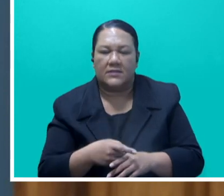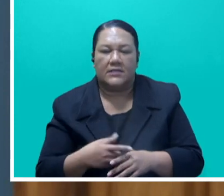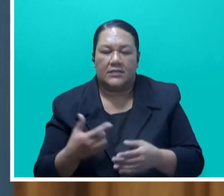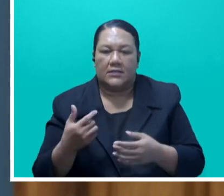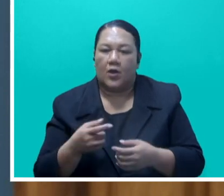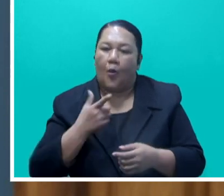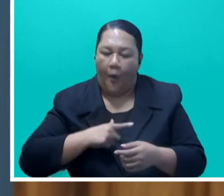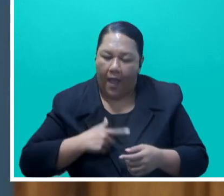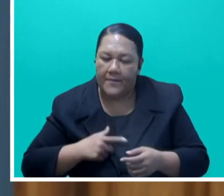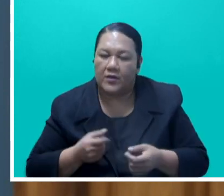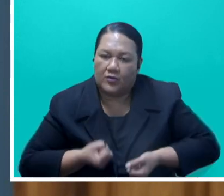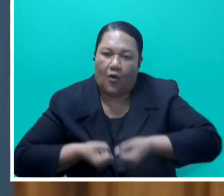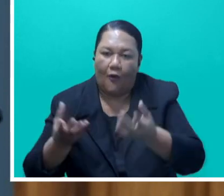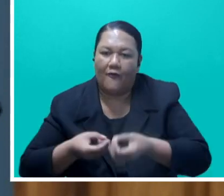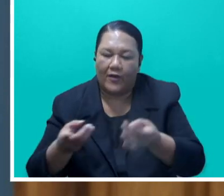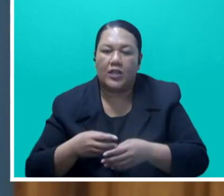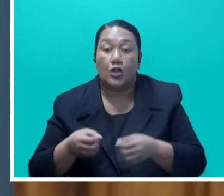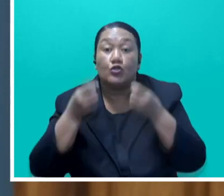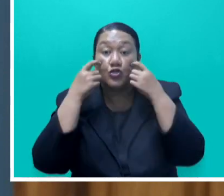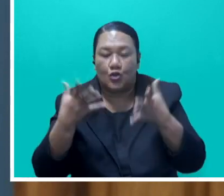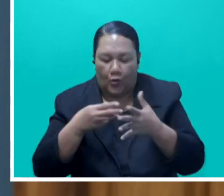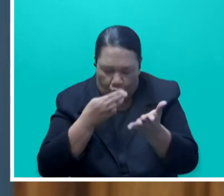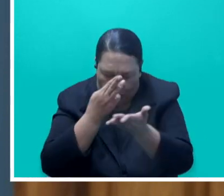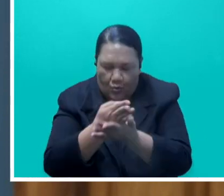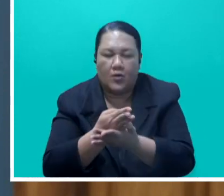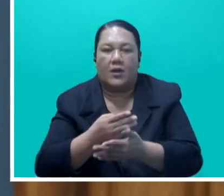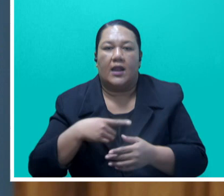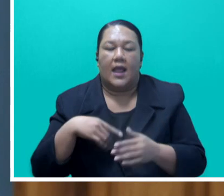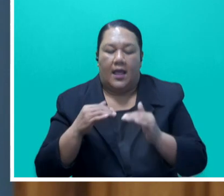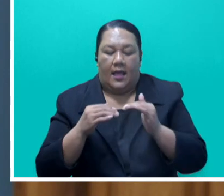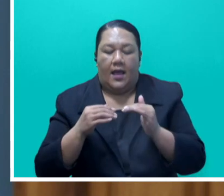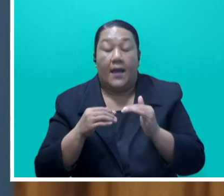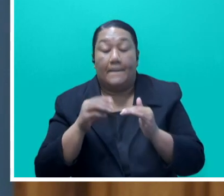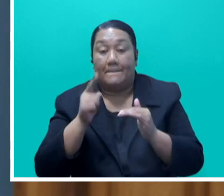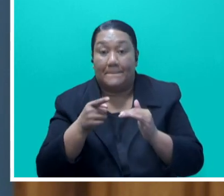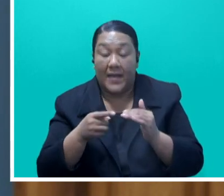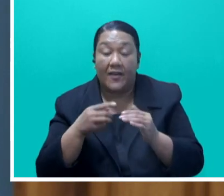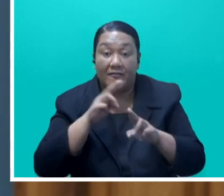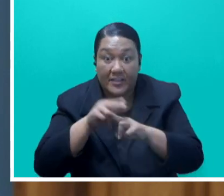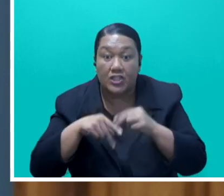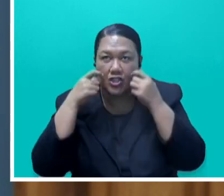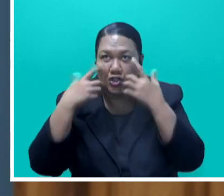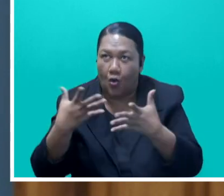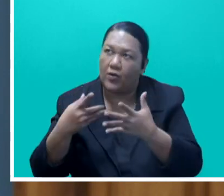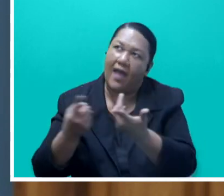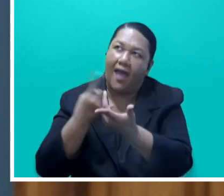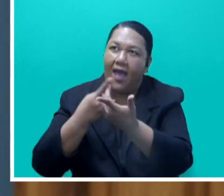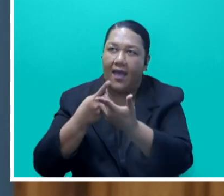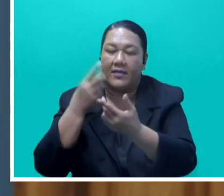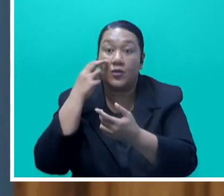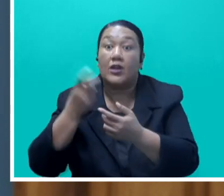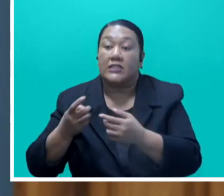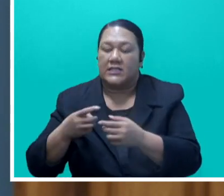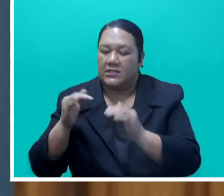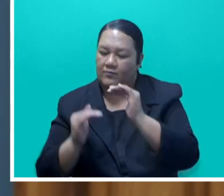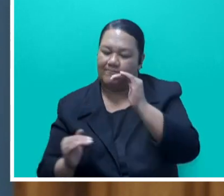what a special nation we are. We will take tourism to new regions so that every tourism dollar is spread. We will promote the new